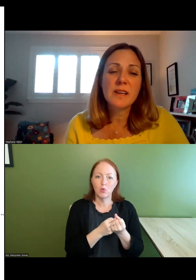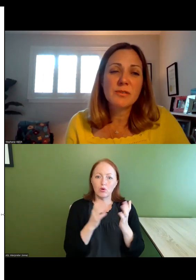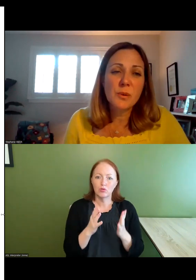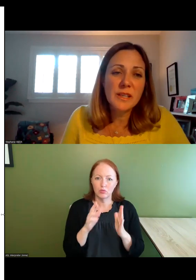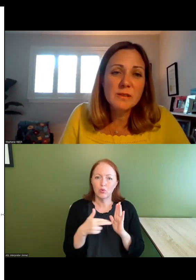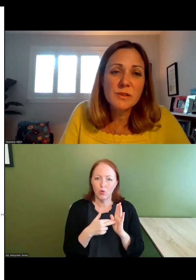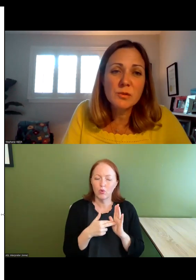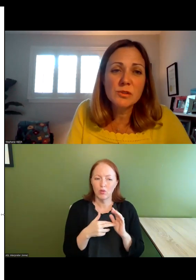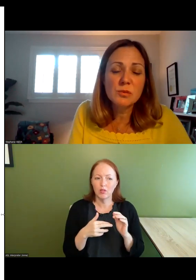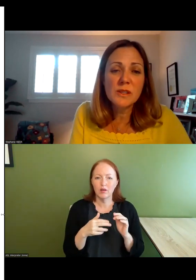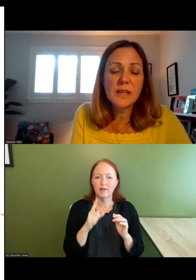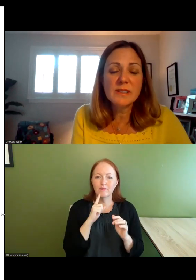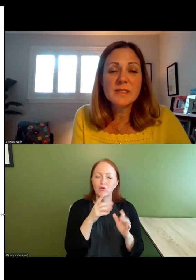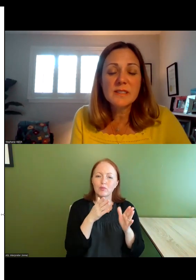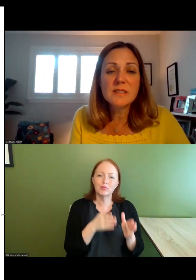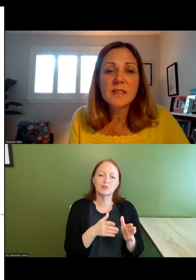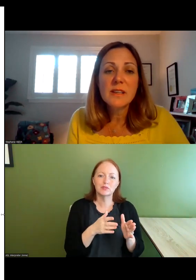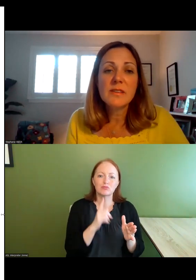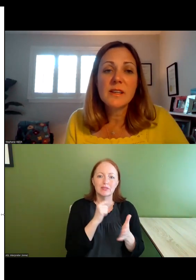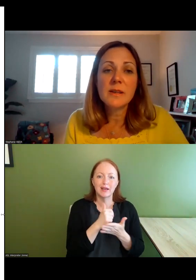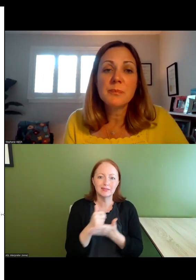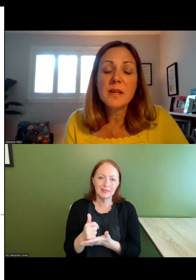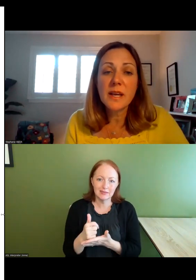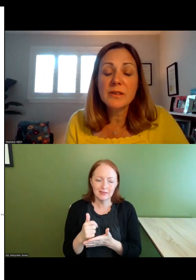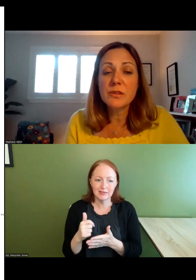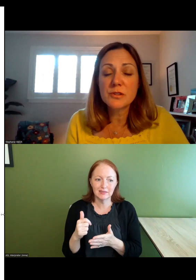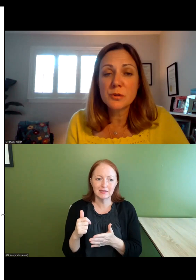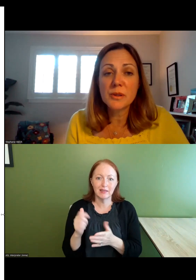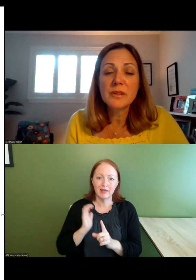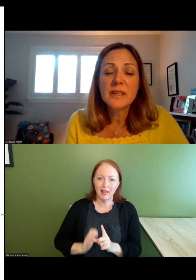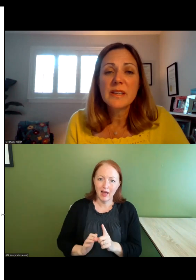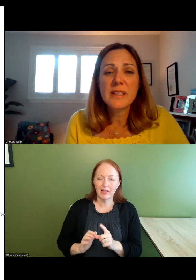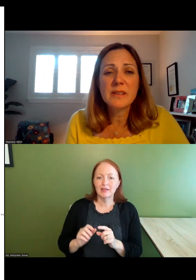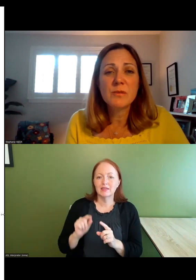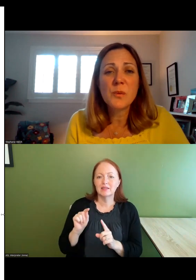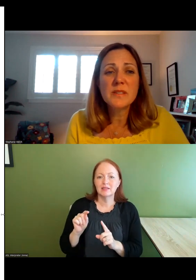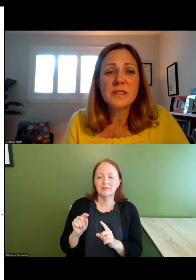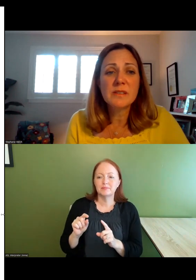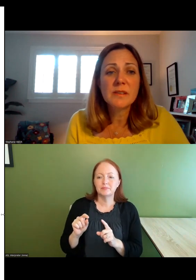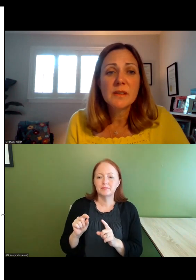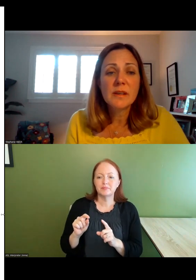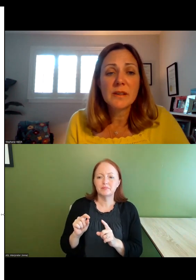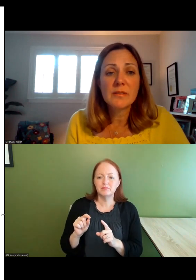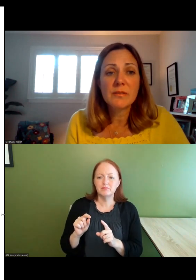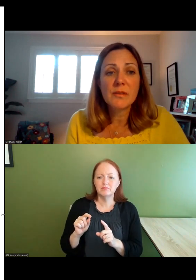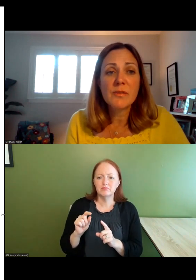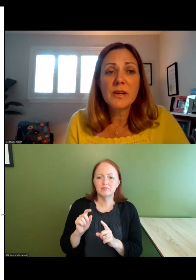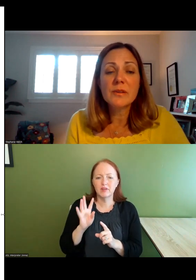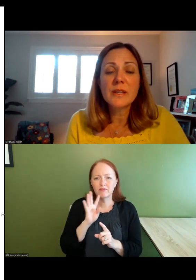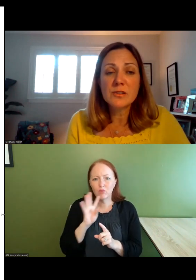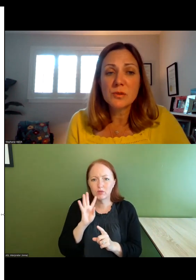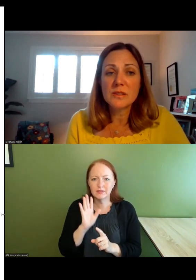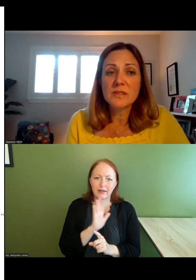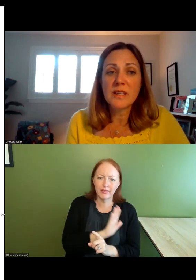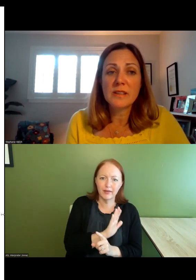that's for an individual to really assist the client or consumer in voicing